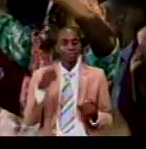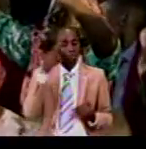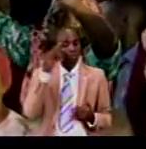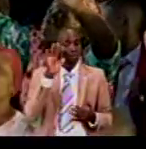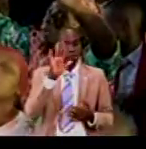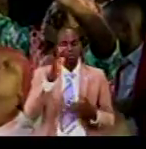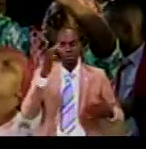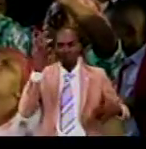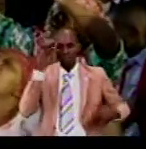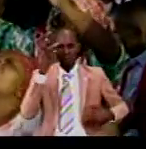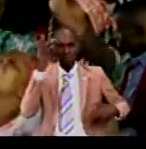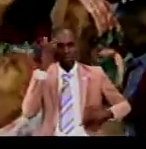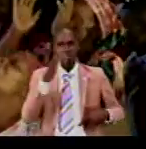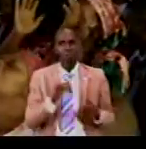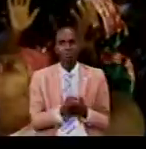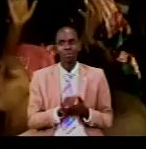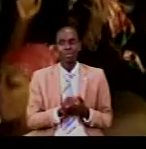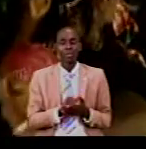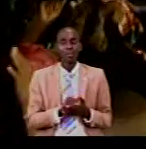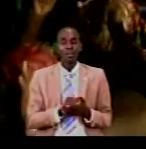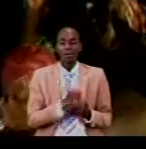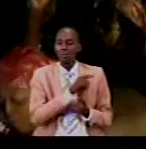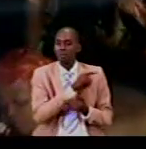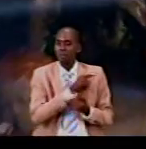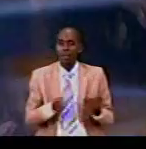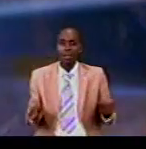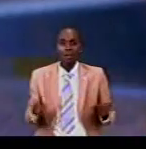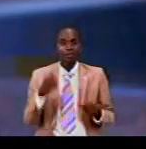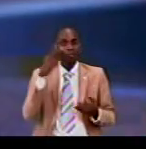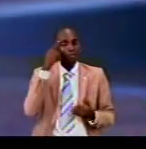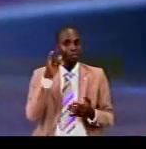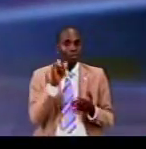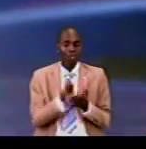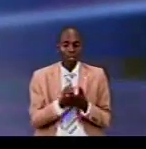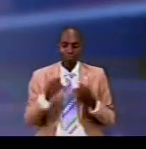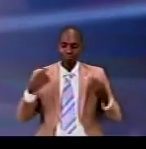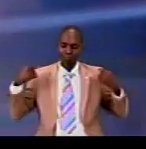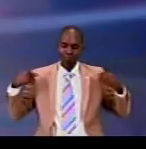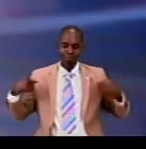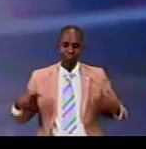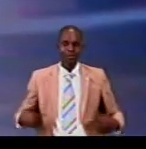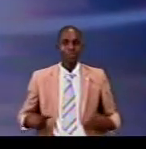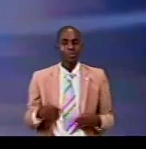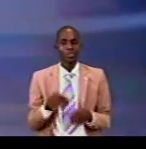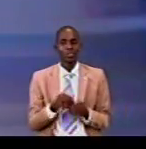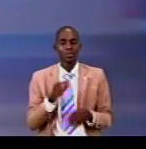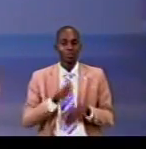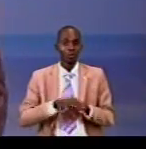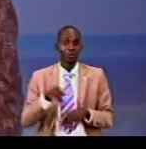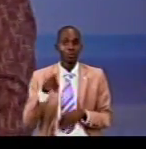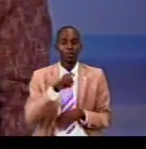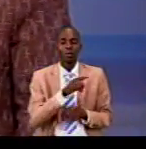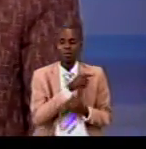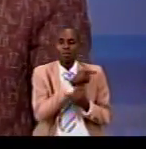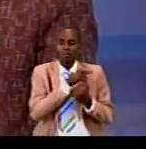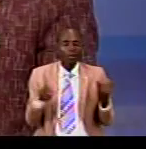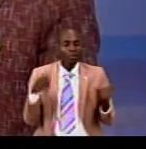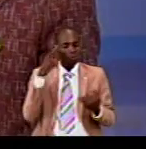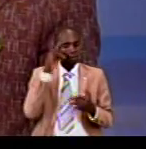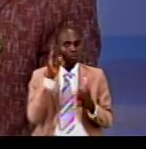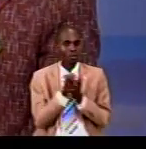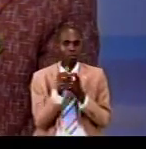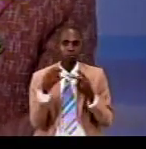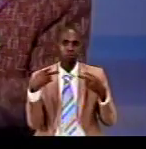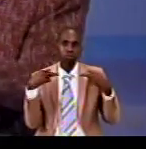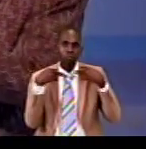Final for that yoke. Final for that affliction. And the glory